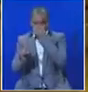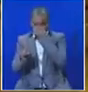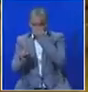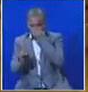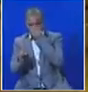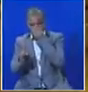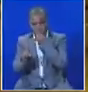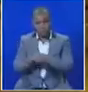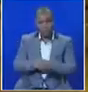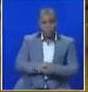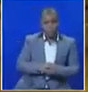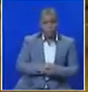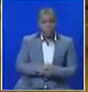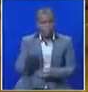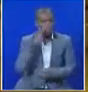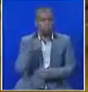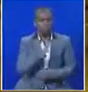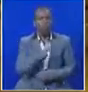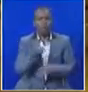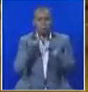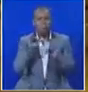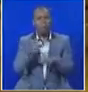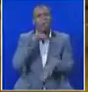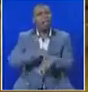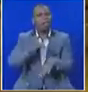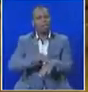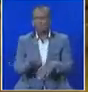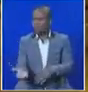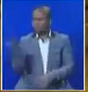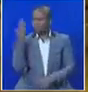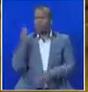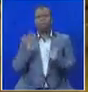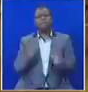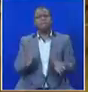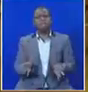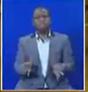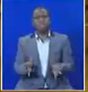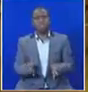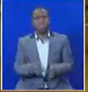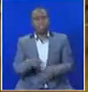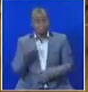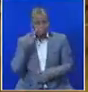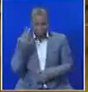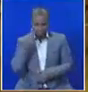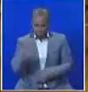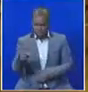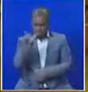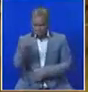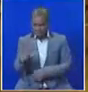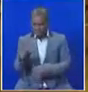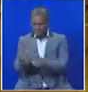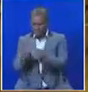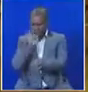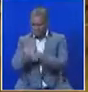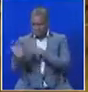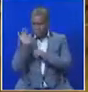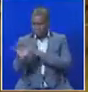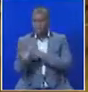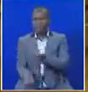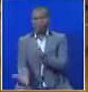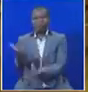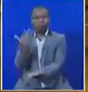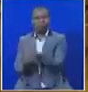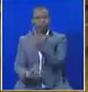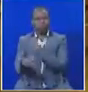re batla go boela morago. I have seen people being beaten, I've seen people being necklaced, I've seen their properties being destroyed.